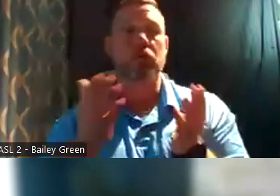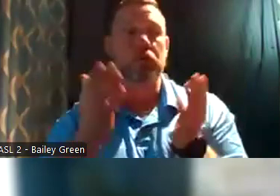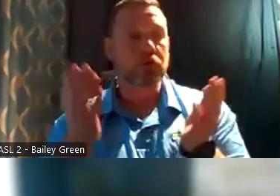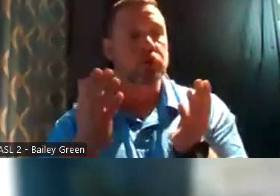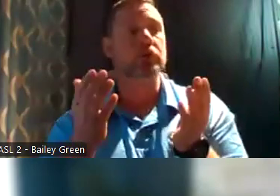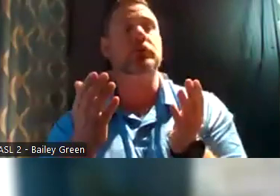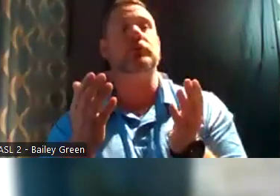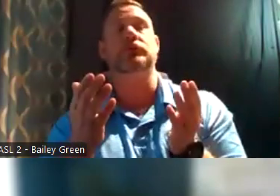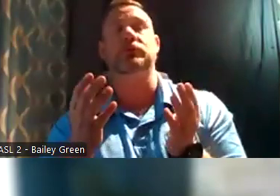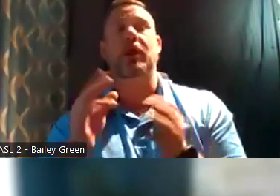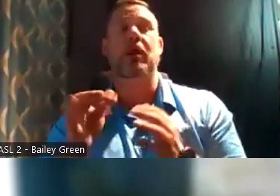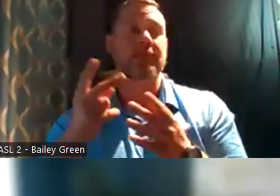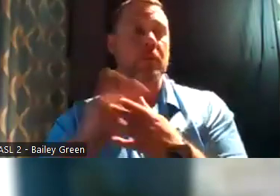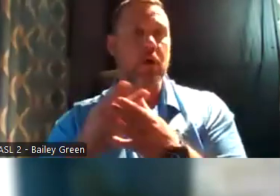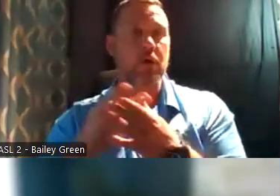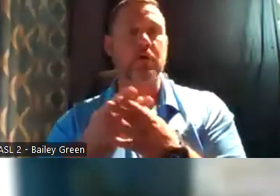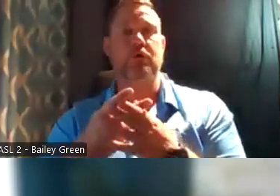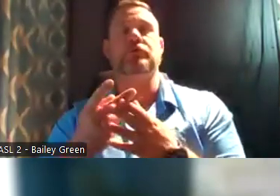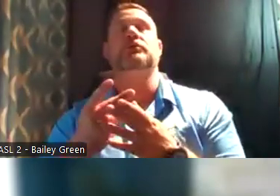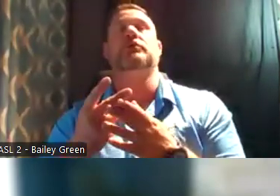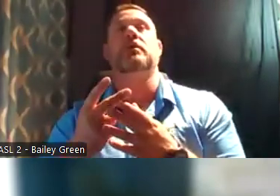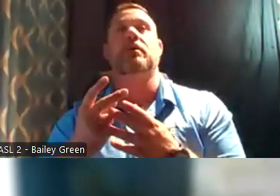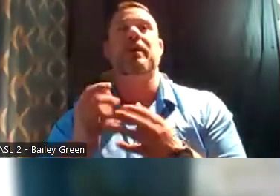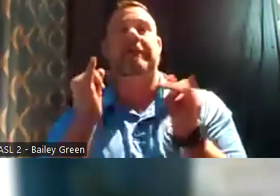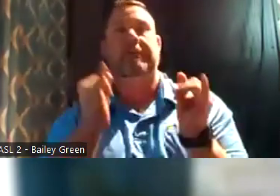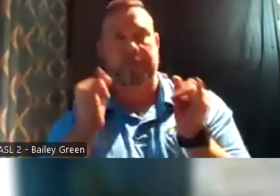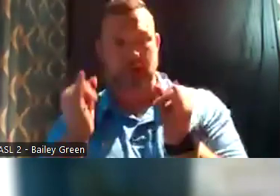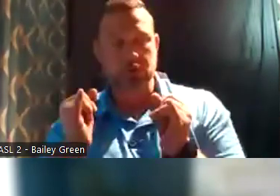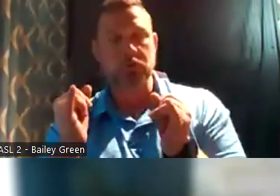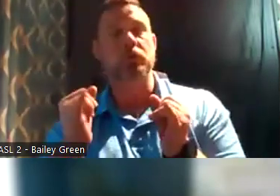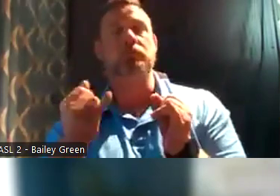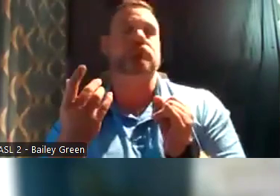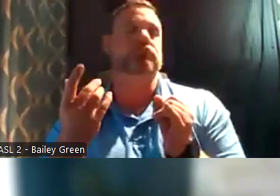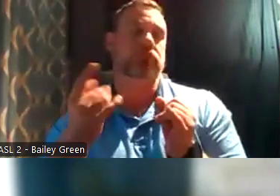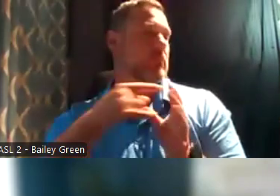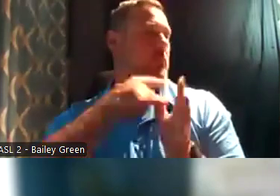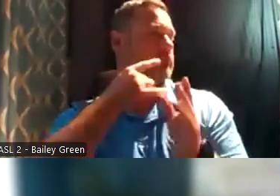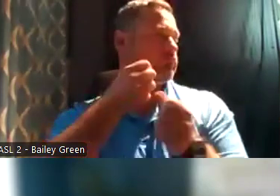different community partners that work more closely related with individuals, or publicize